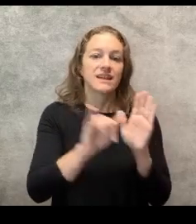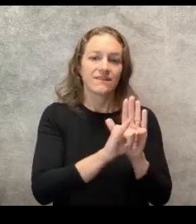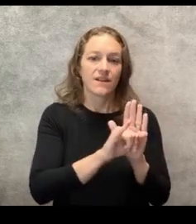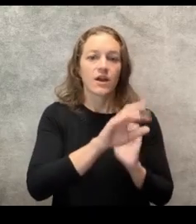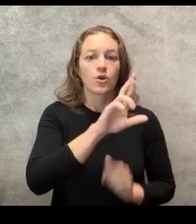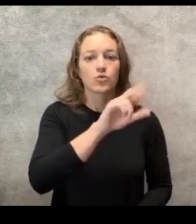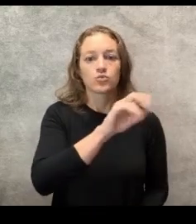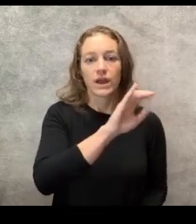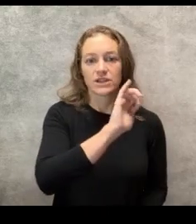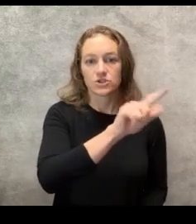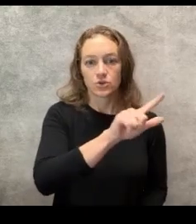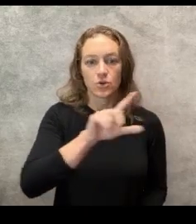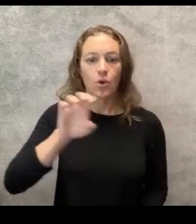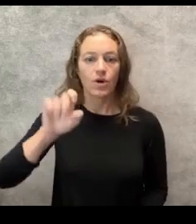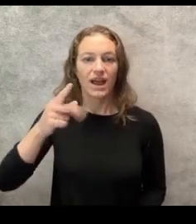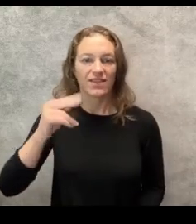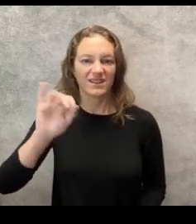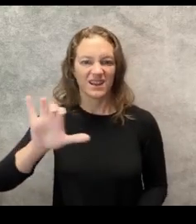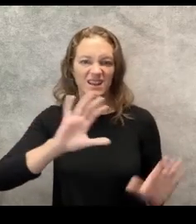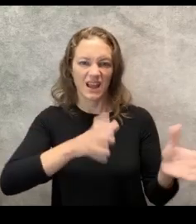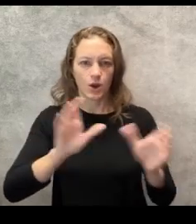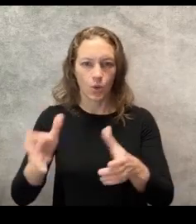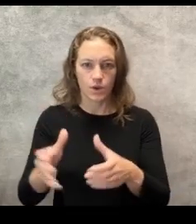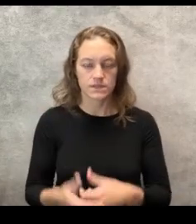ethnic category.